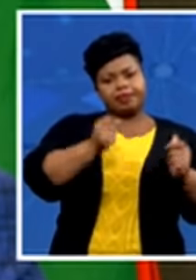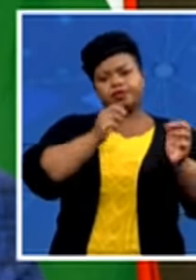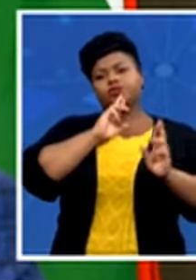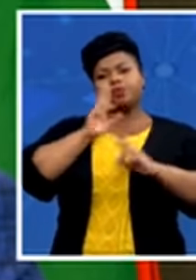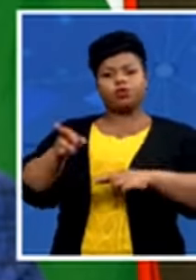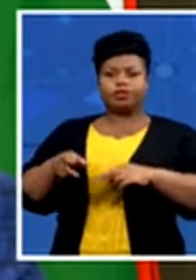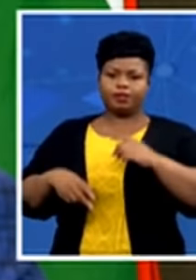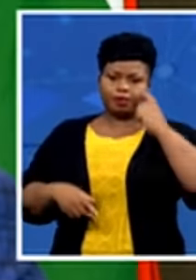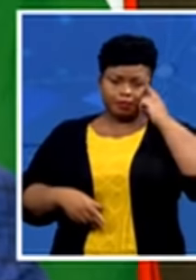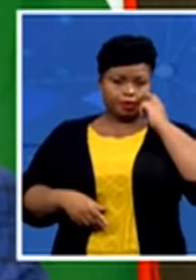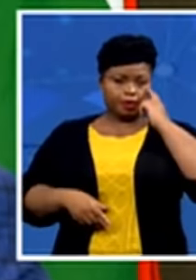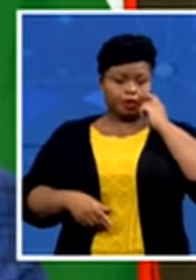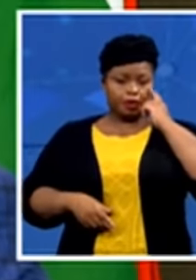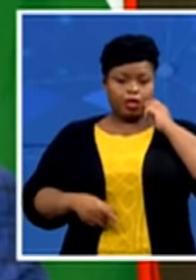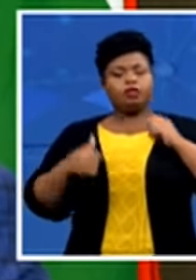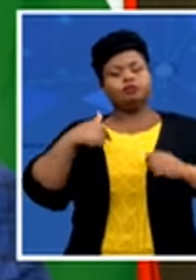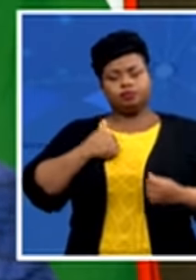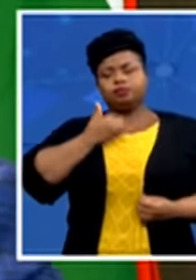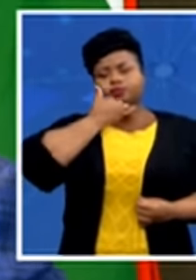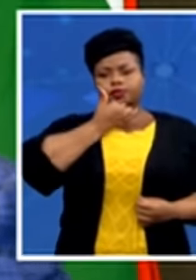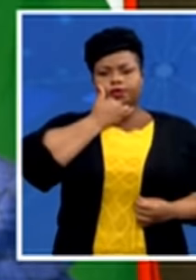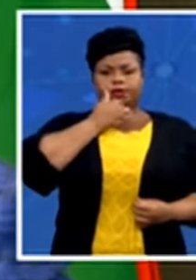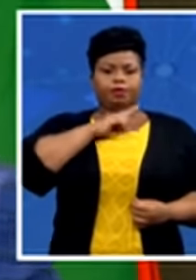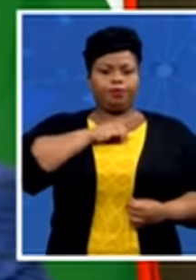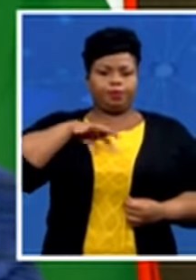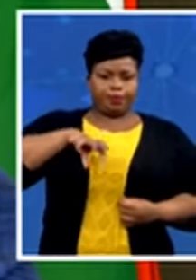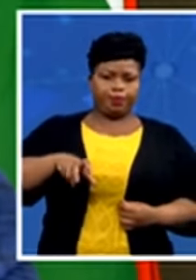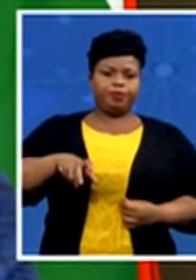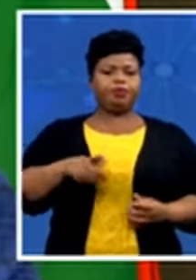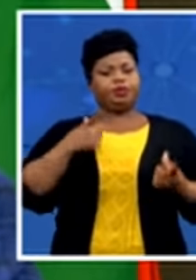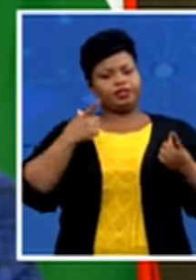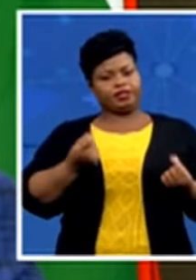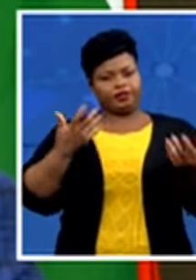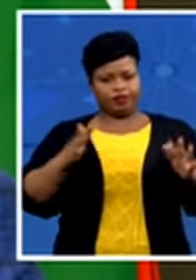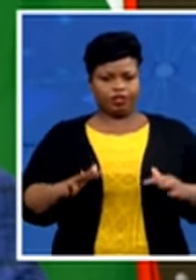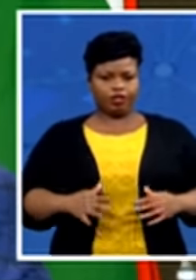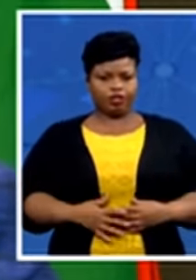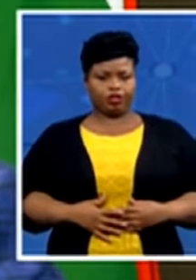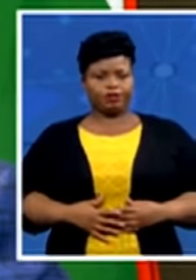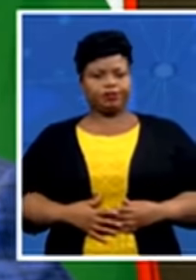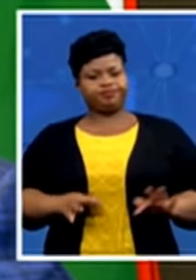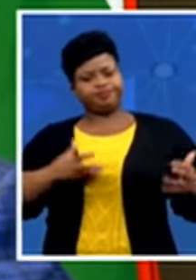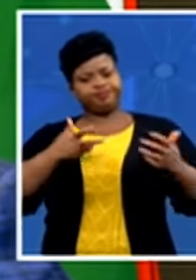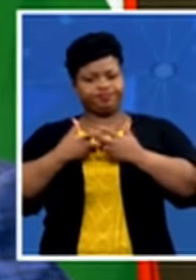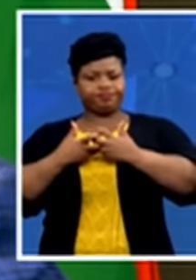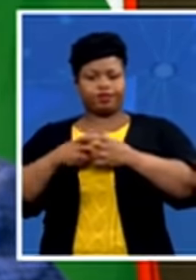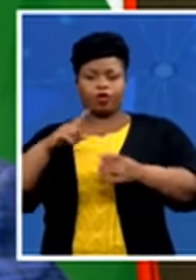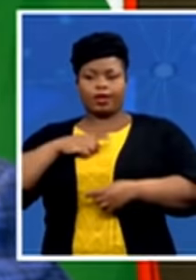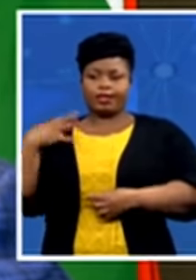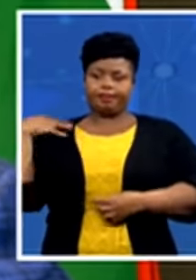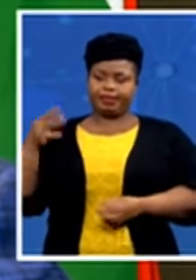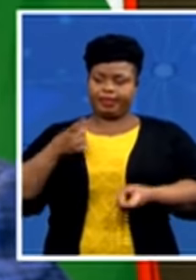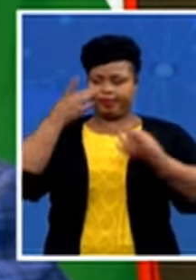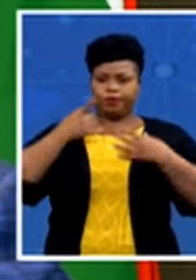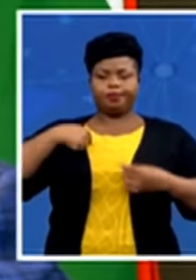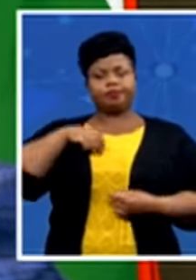much pleased that in our province we have taken the first step in line with the many directives that Minister has given us. And that's where I